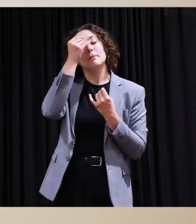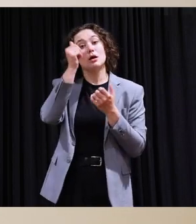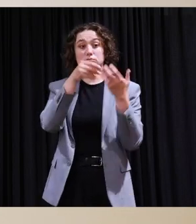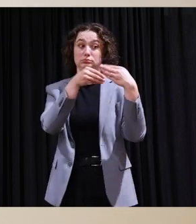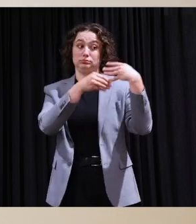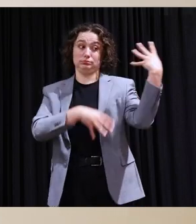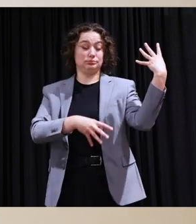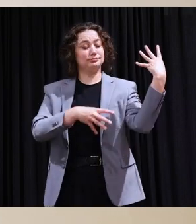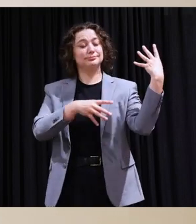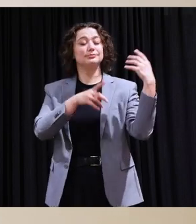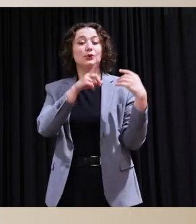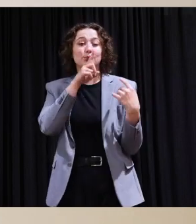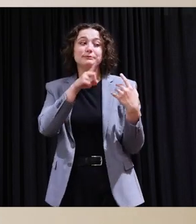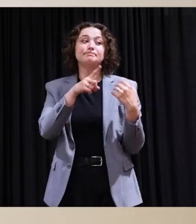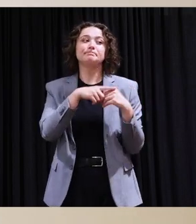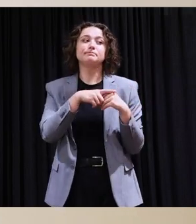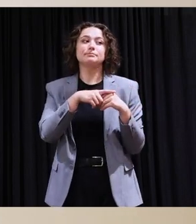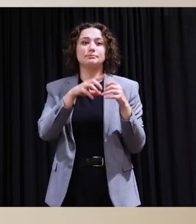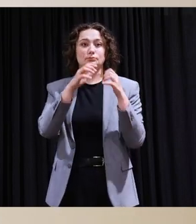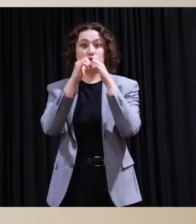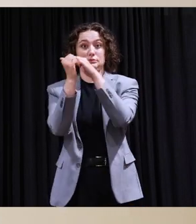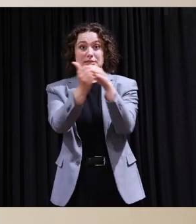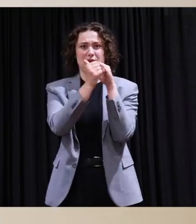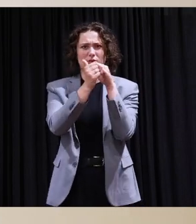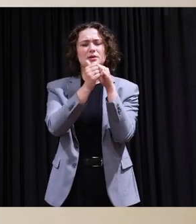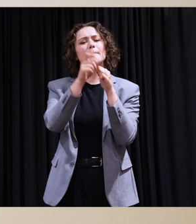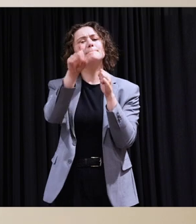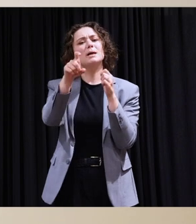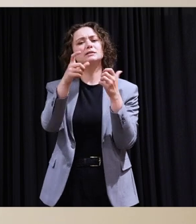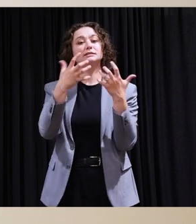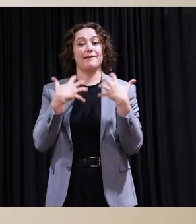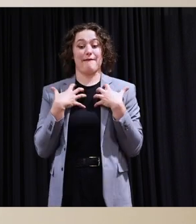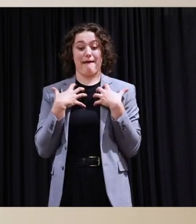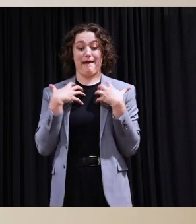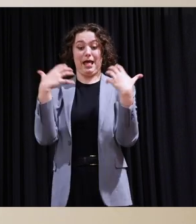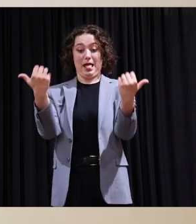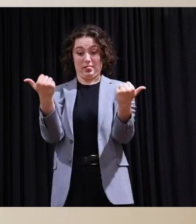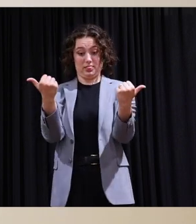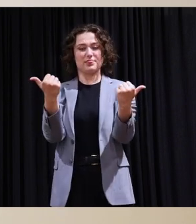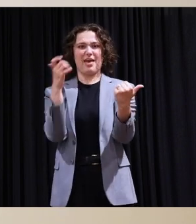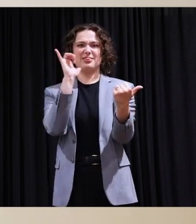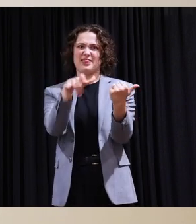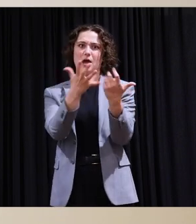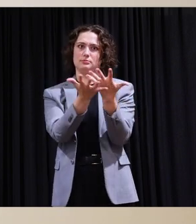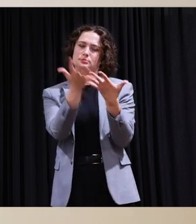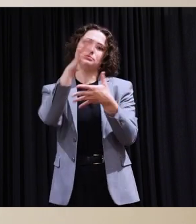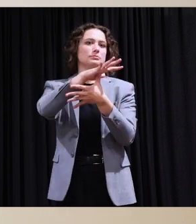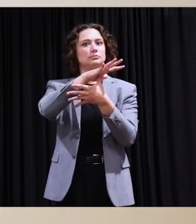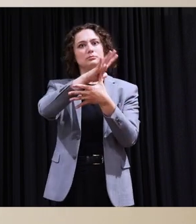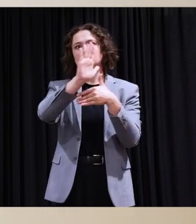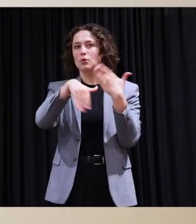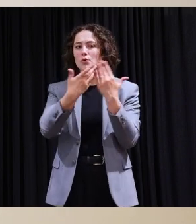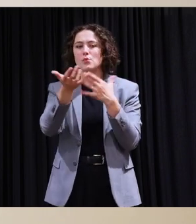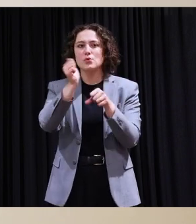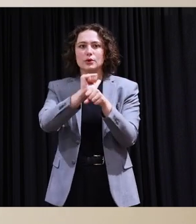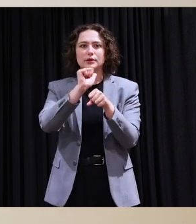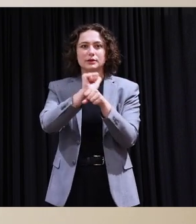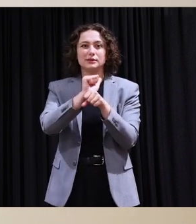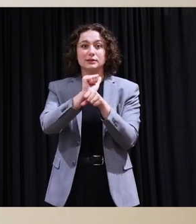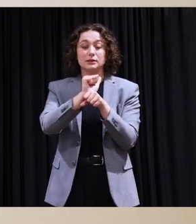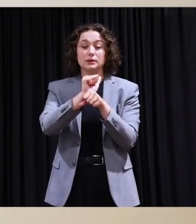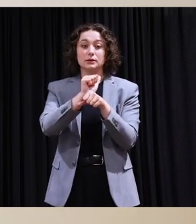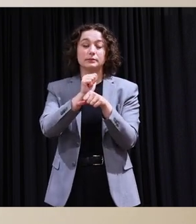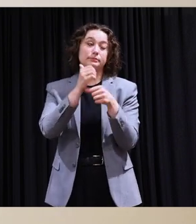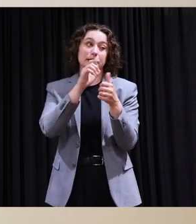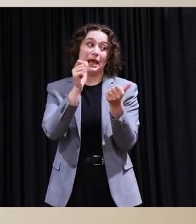need to make sure that we have health involved in all of our work. You know, I feel like, again, everything is so siloed,